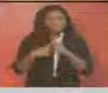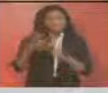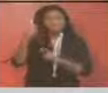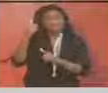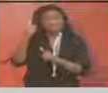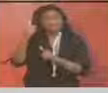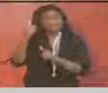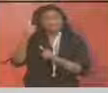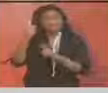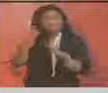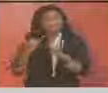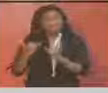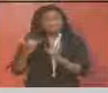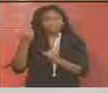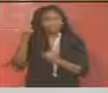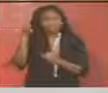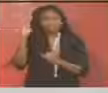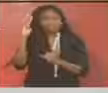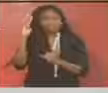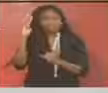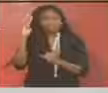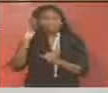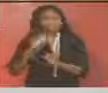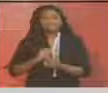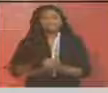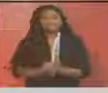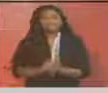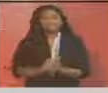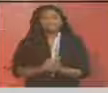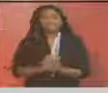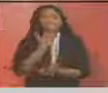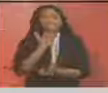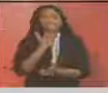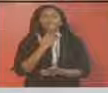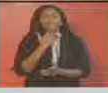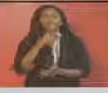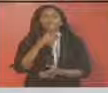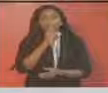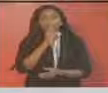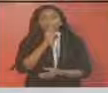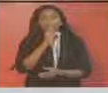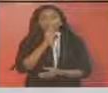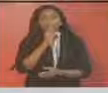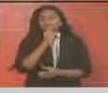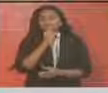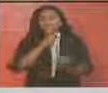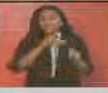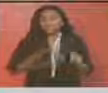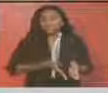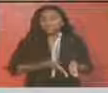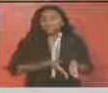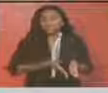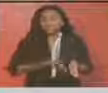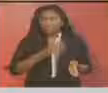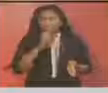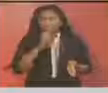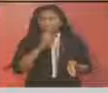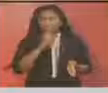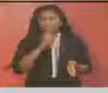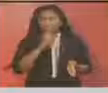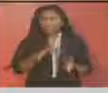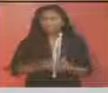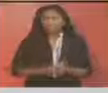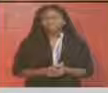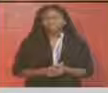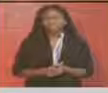we have 14 over the last 24 hours. So in that orange color, way on your right-hand side. Prior to that, we have been hovering